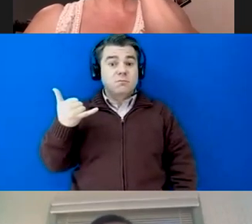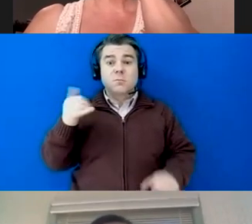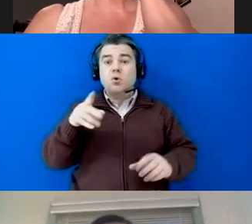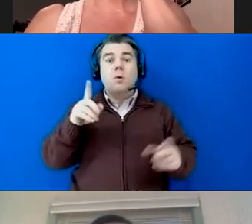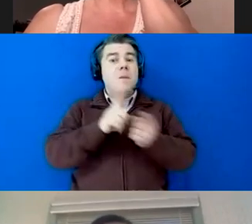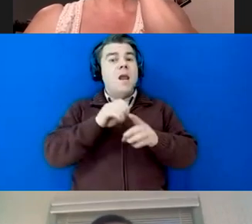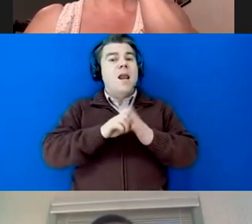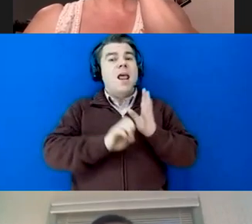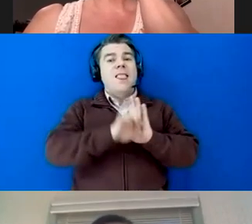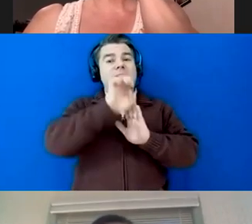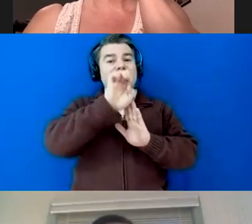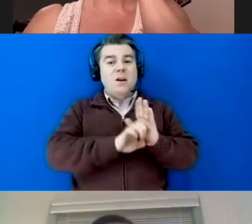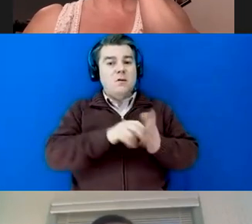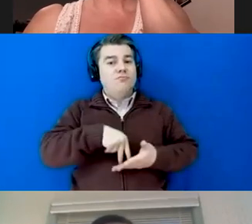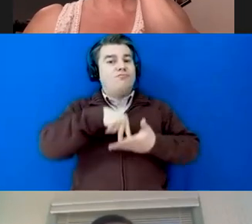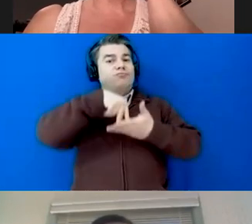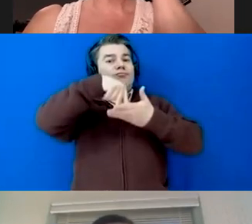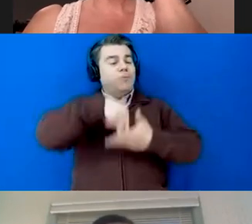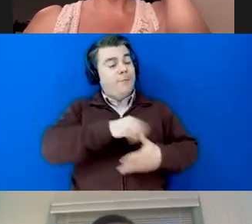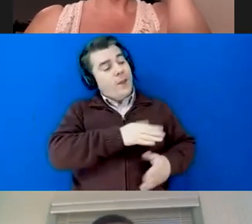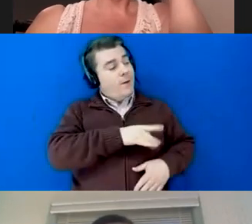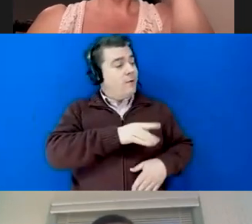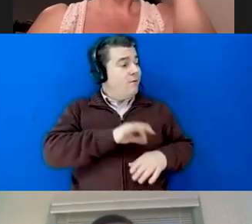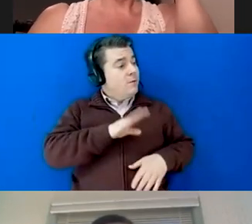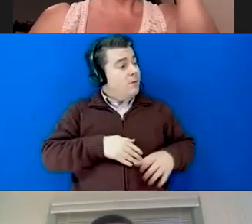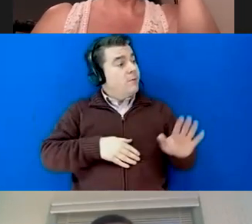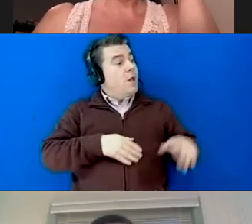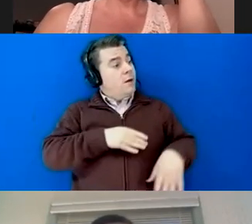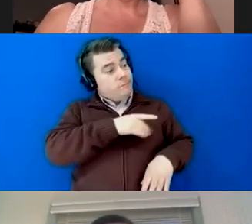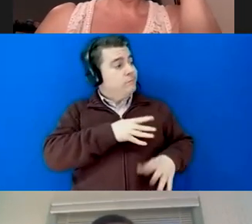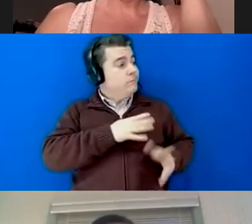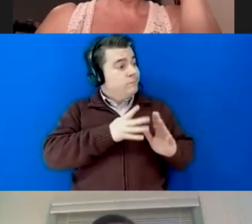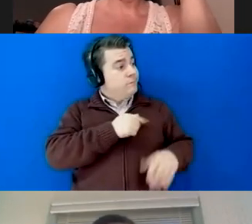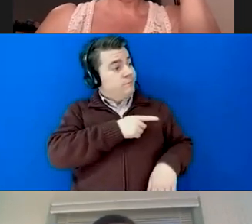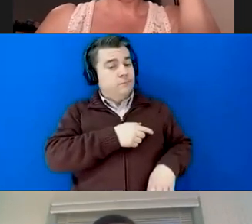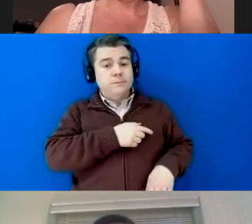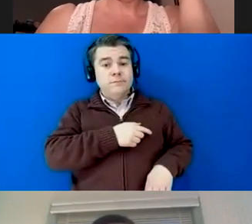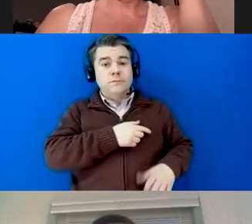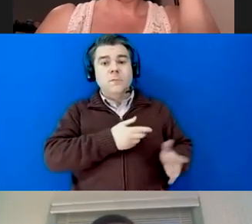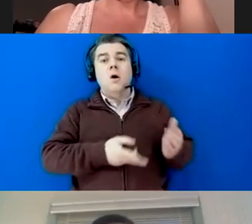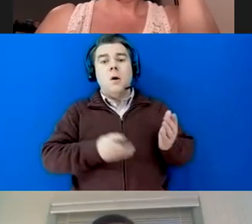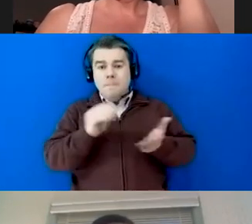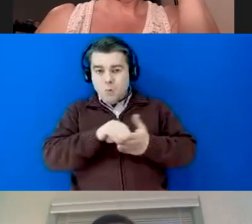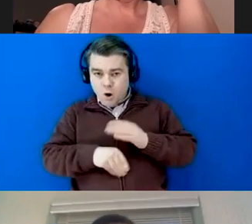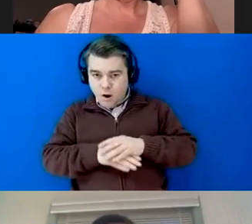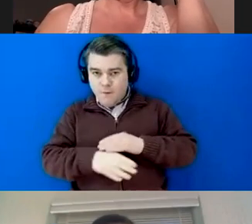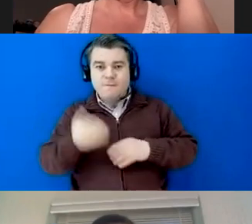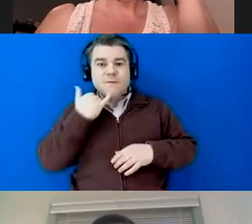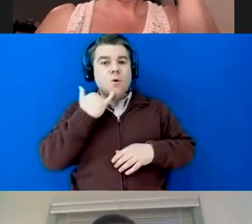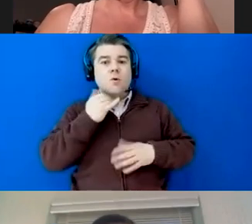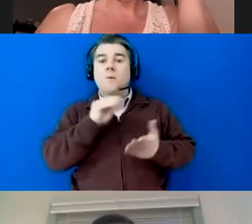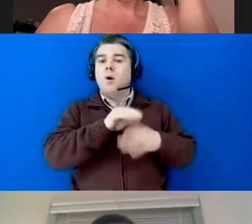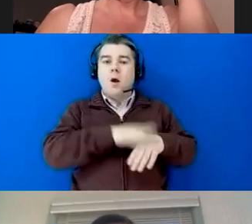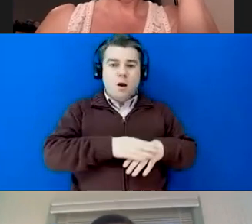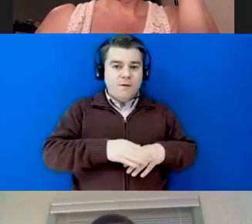elevator and you get to chit-chatting and you're like, hey, are you on Facebook? Or hey, blah, blah, blah. Get them in your phone. Get them on Facebook. And then